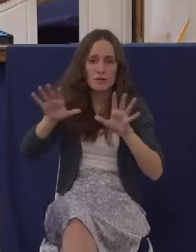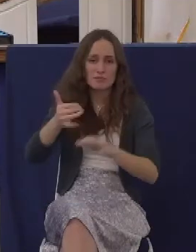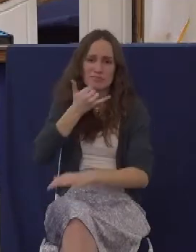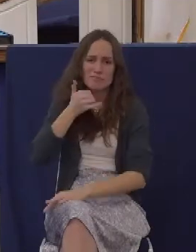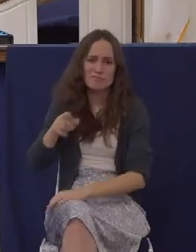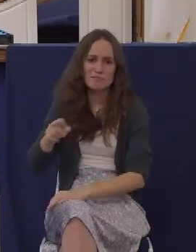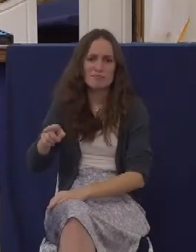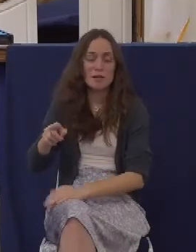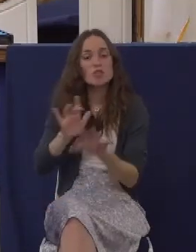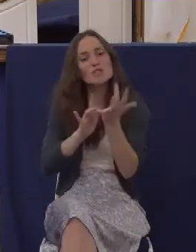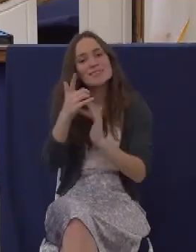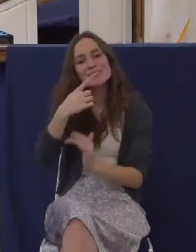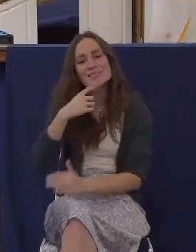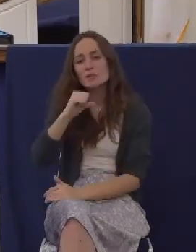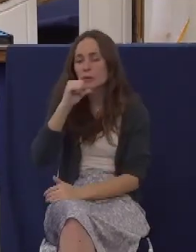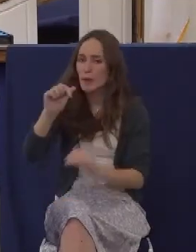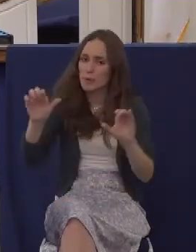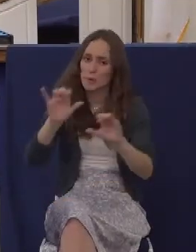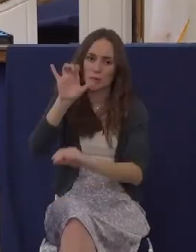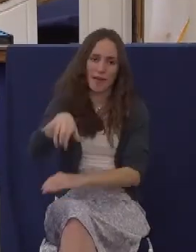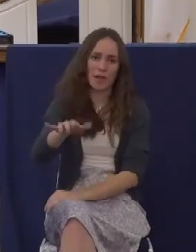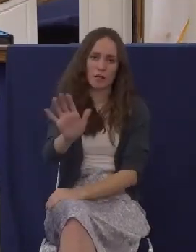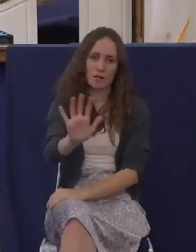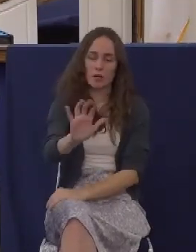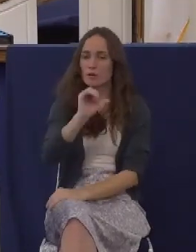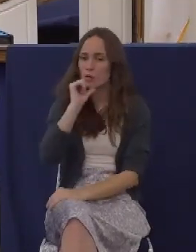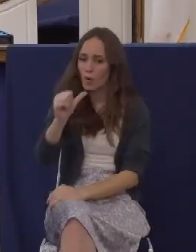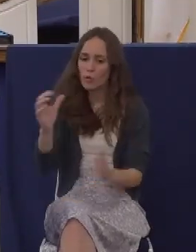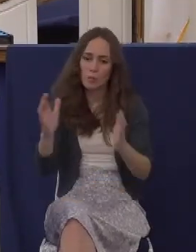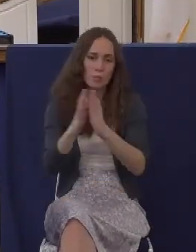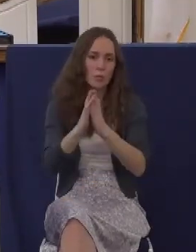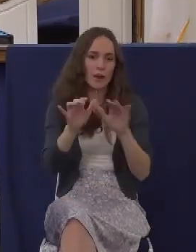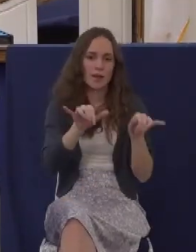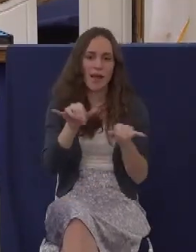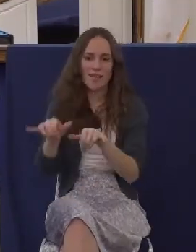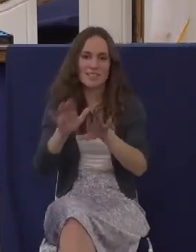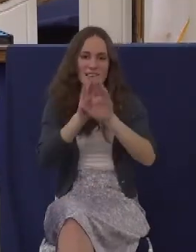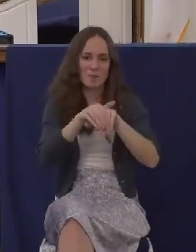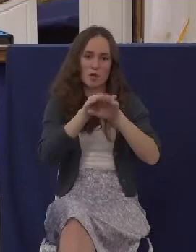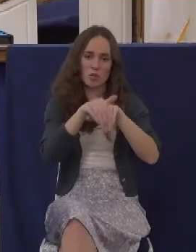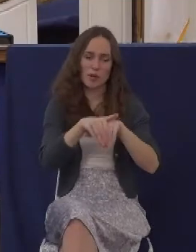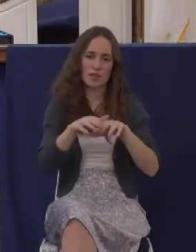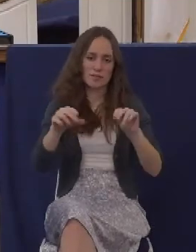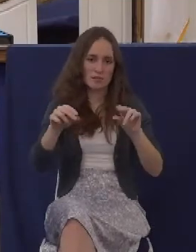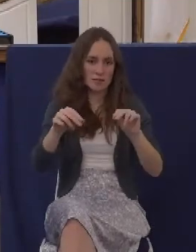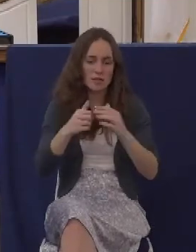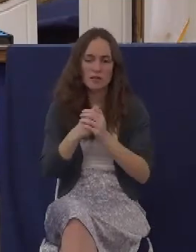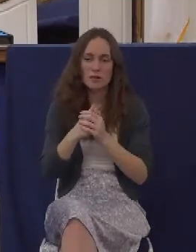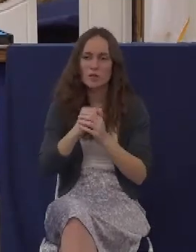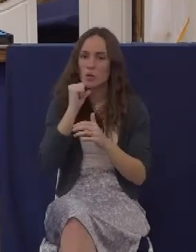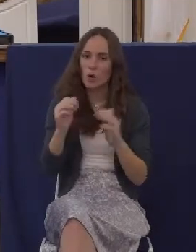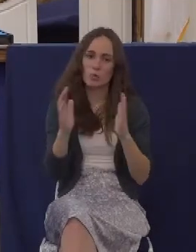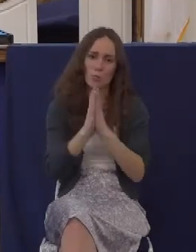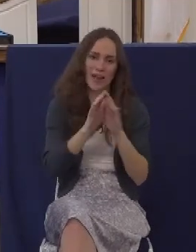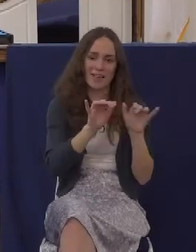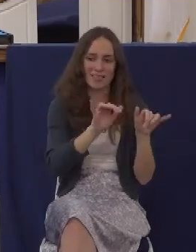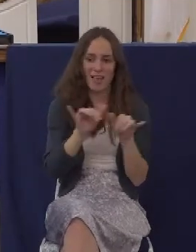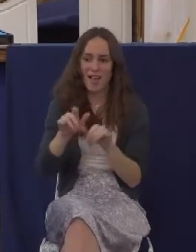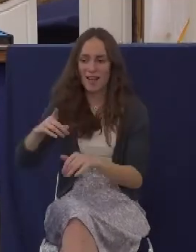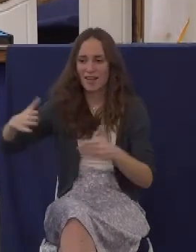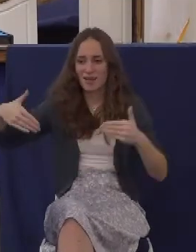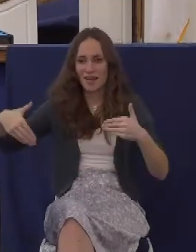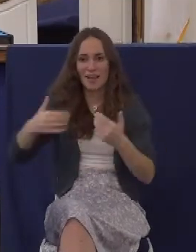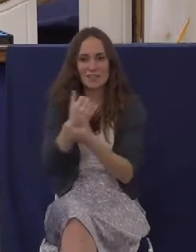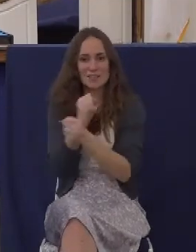Jesus said, don't do that. Don't pray hypocritically. Don't pray heathenistically. Don't